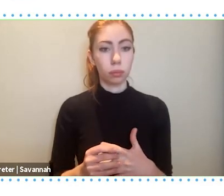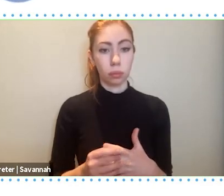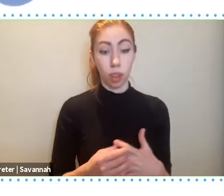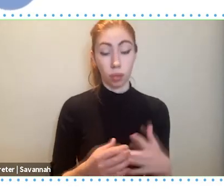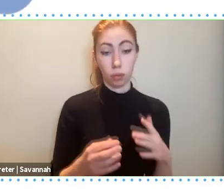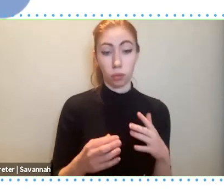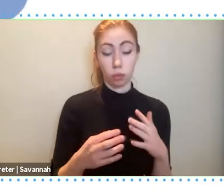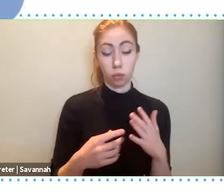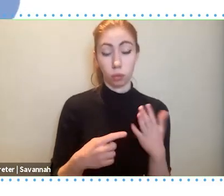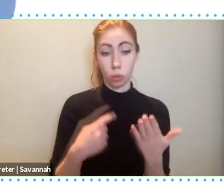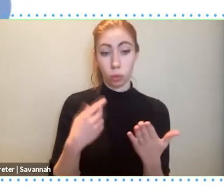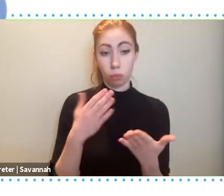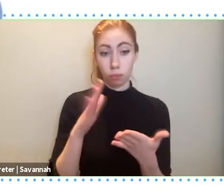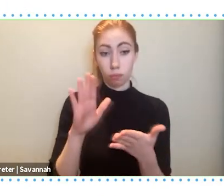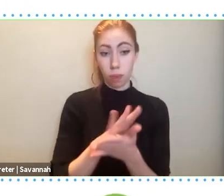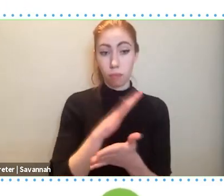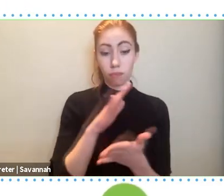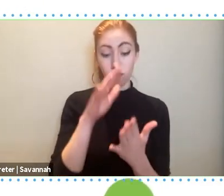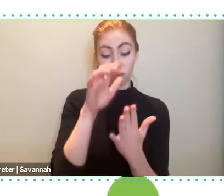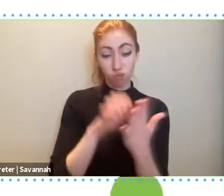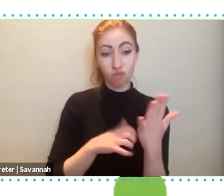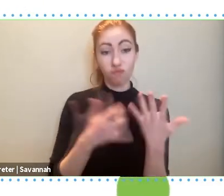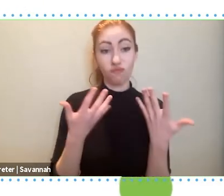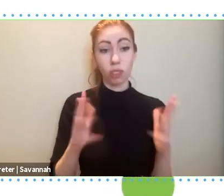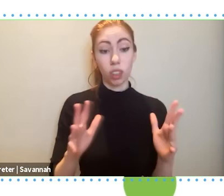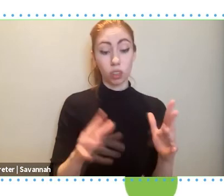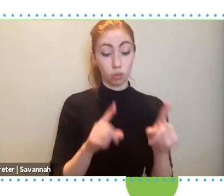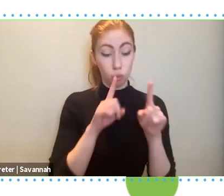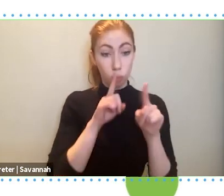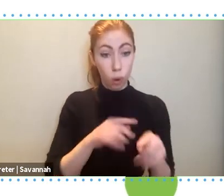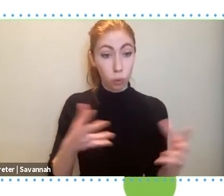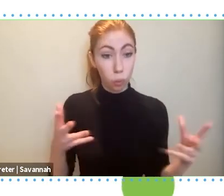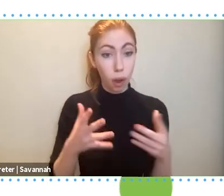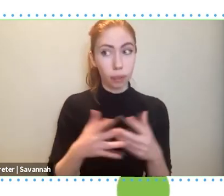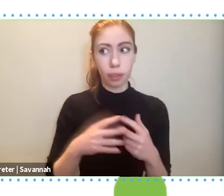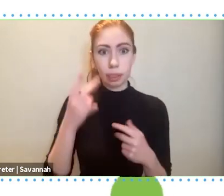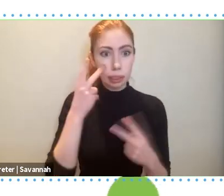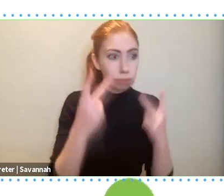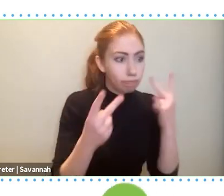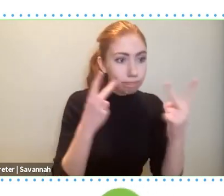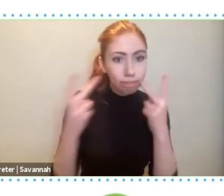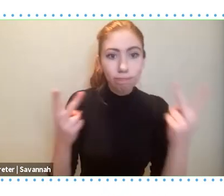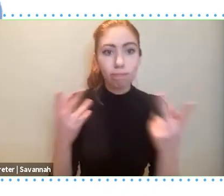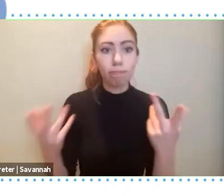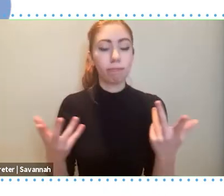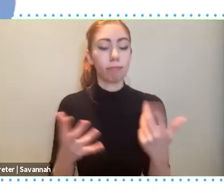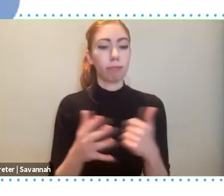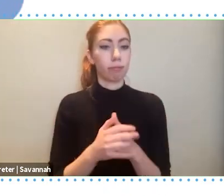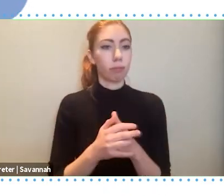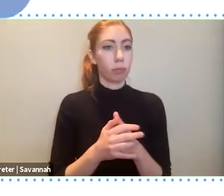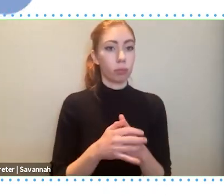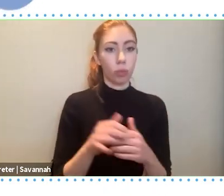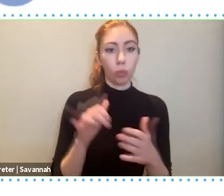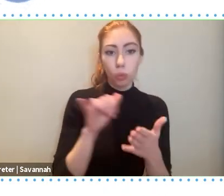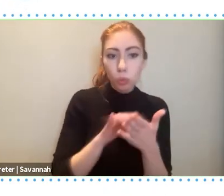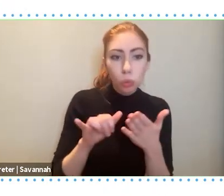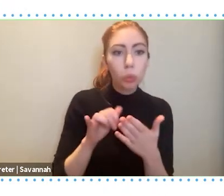from you two to the arts organizations and to the leaders in our community is, we know you're